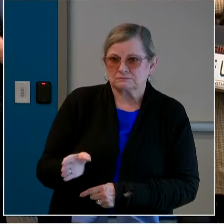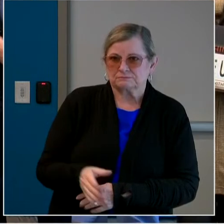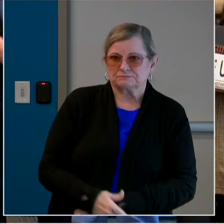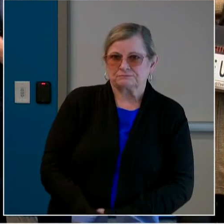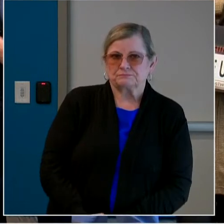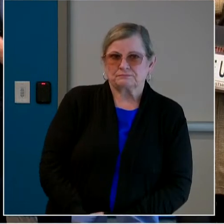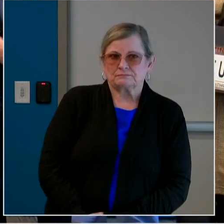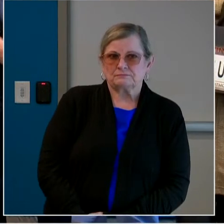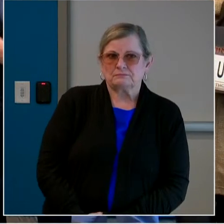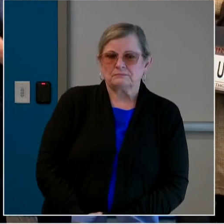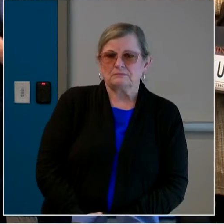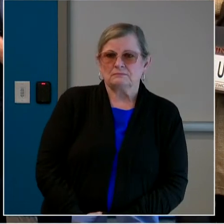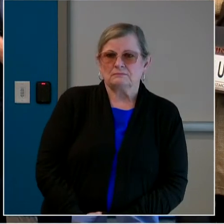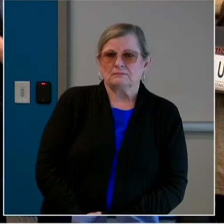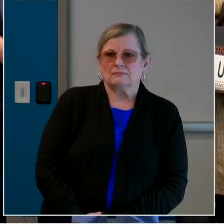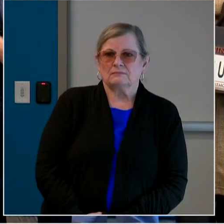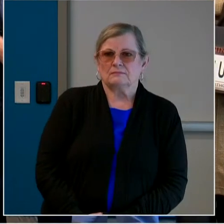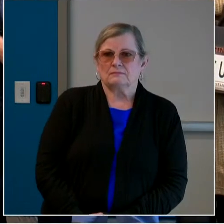Now, we have